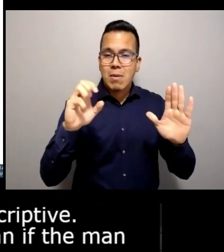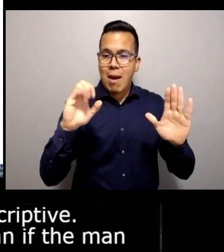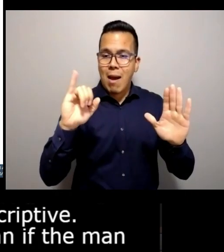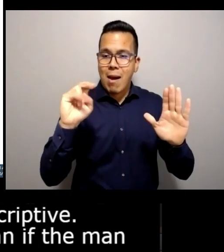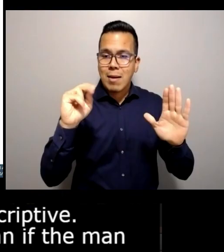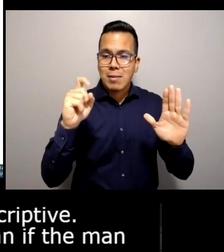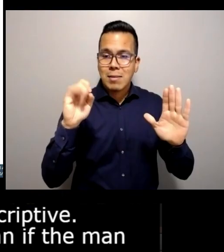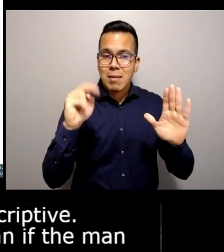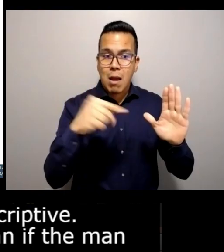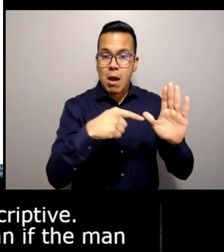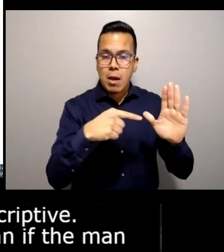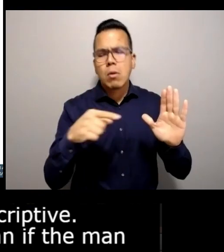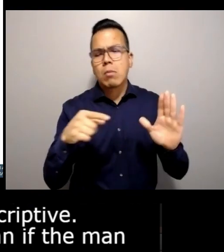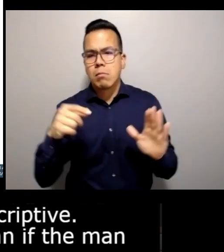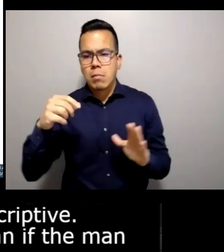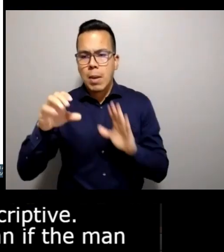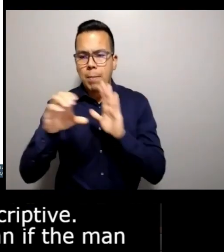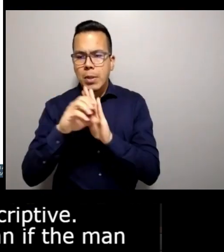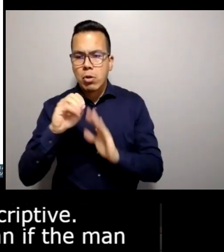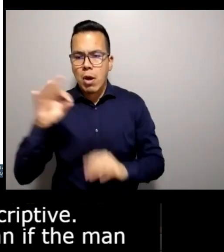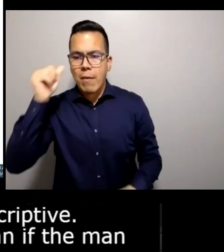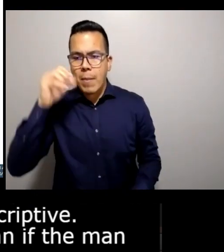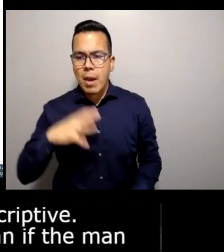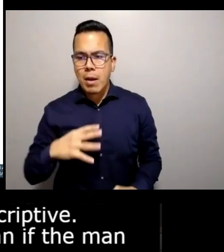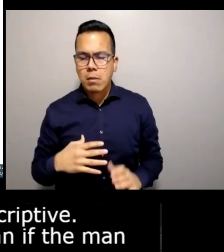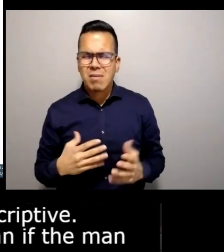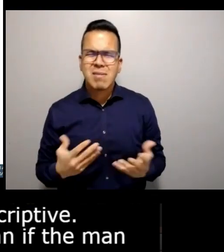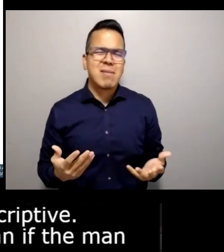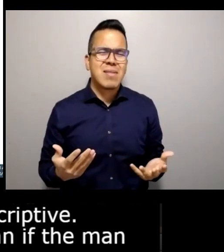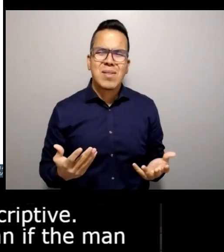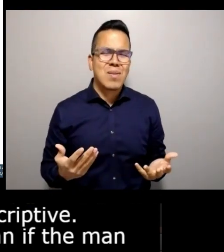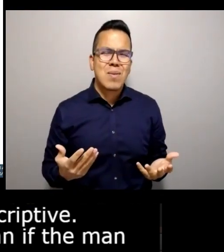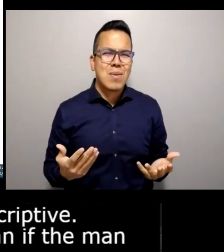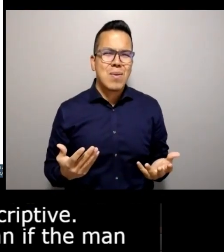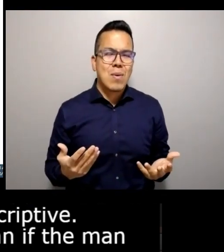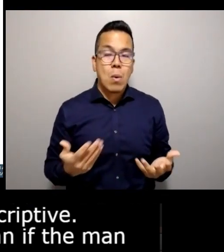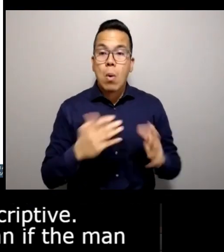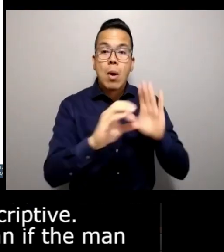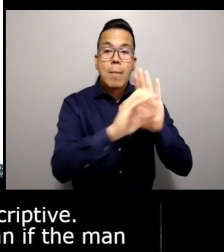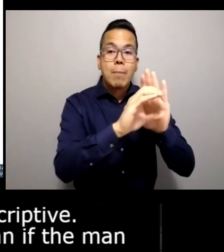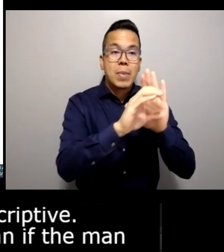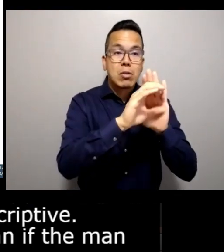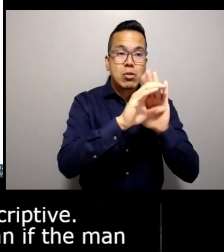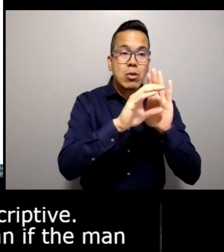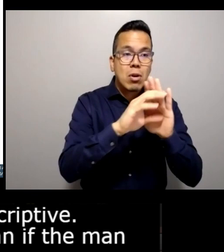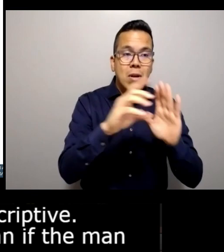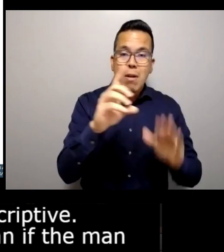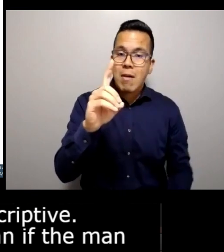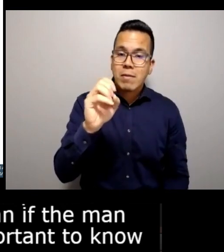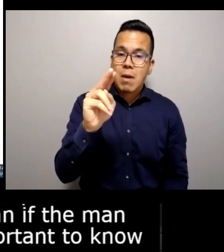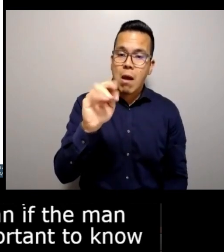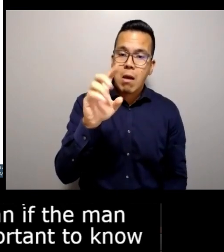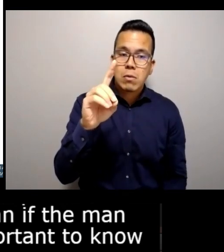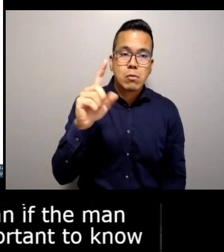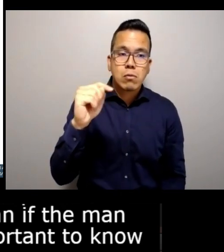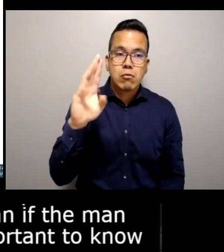if it's Donald Trump. It's important to know who is in the picture.